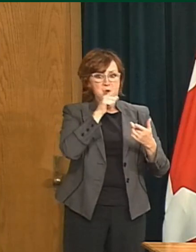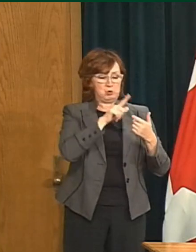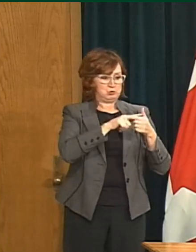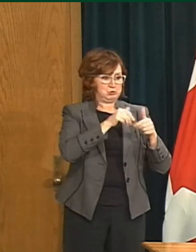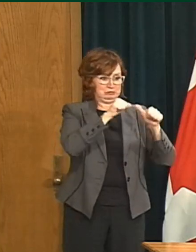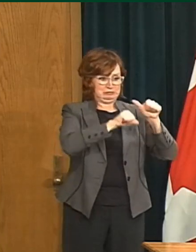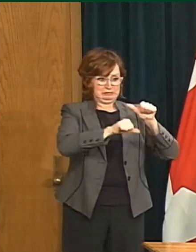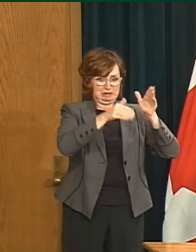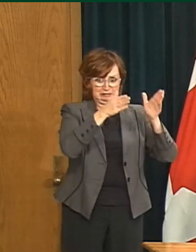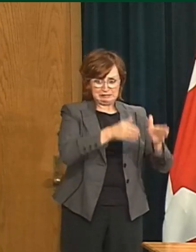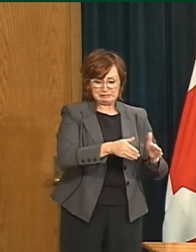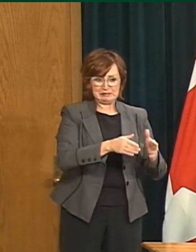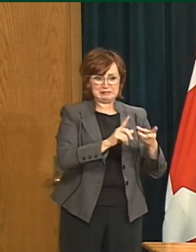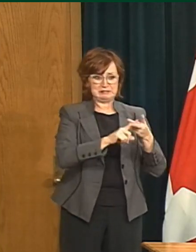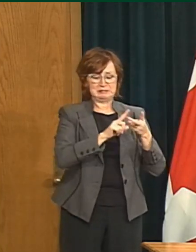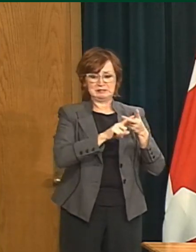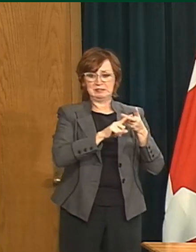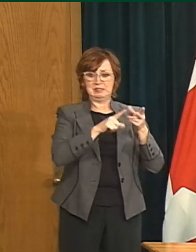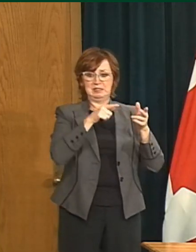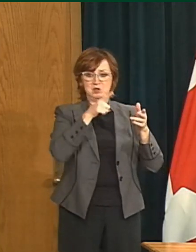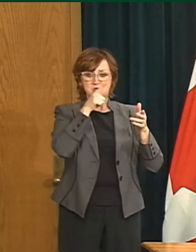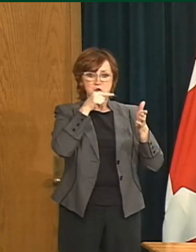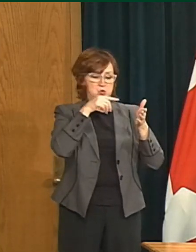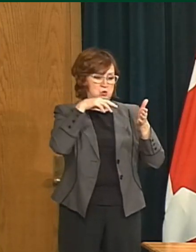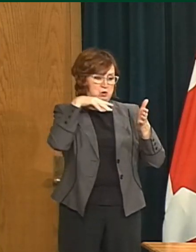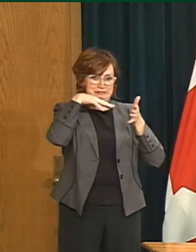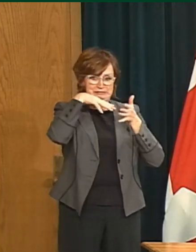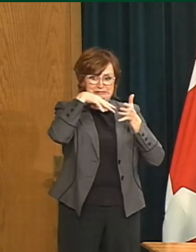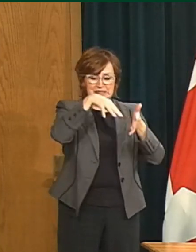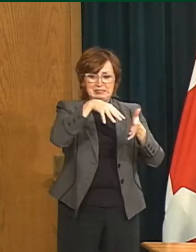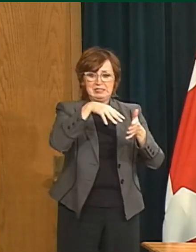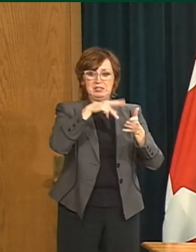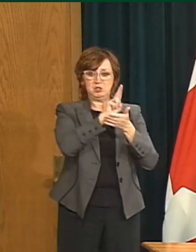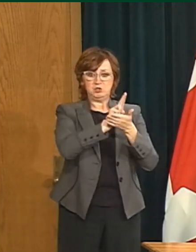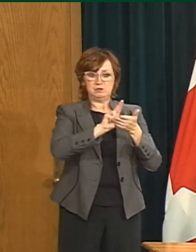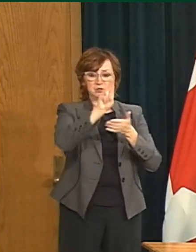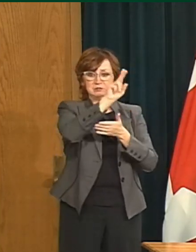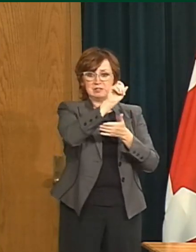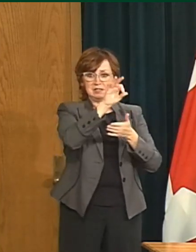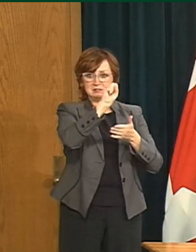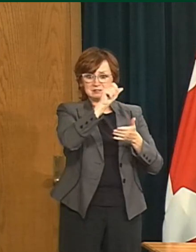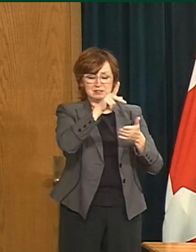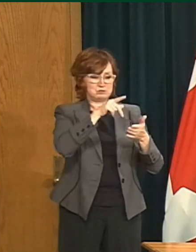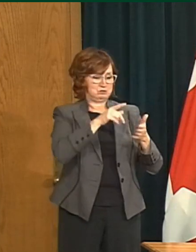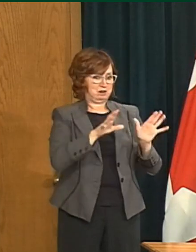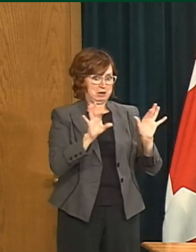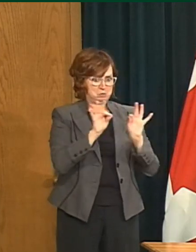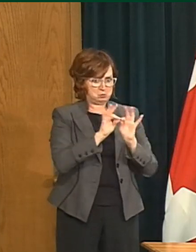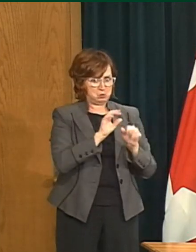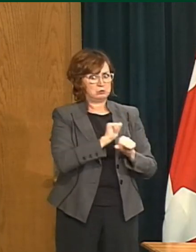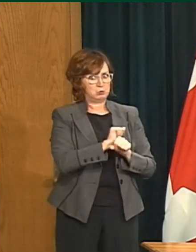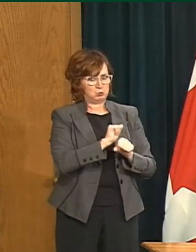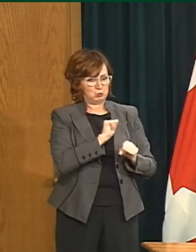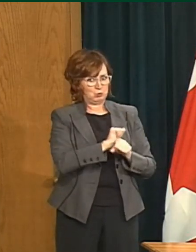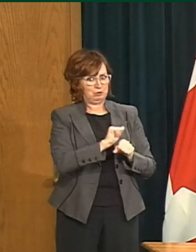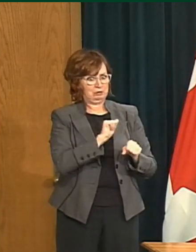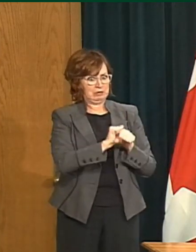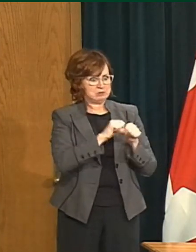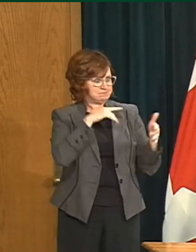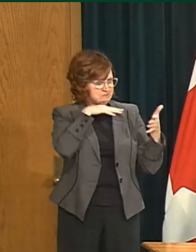from Saskatchewan who did this really important work to inform where we are and where we could be in the